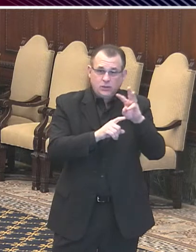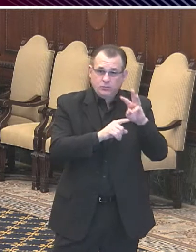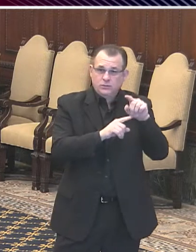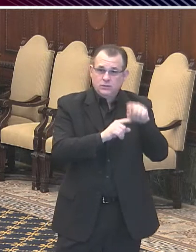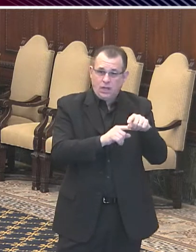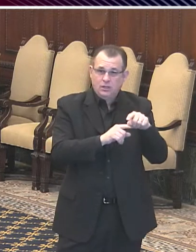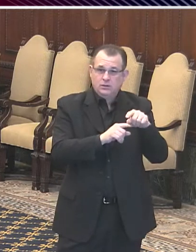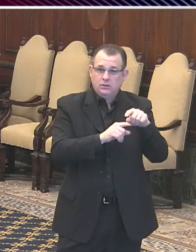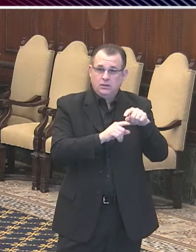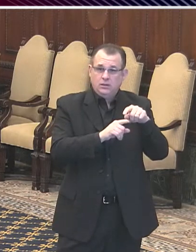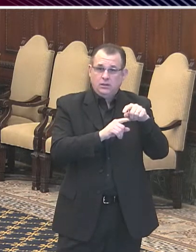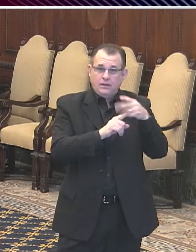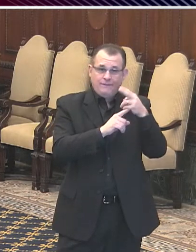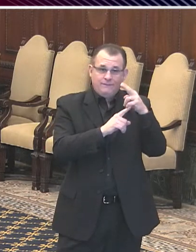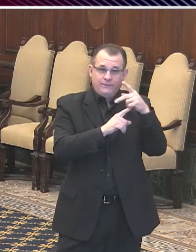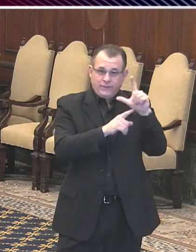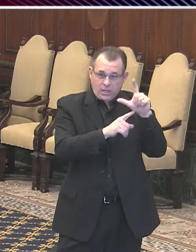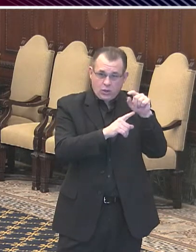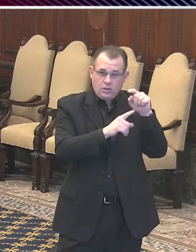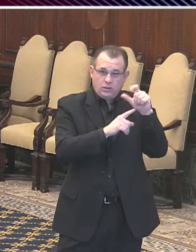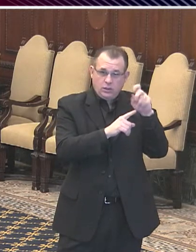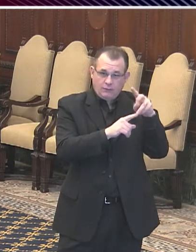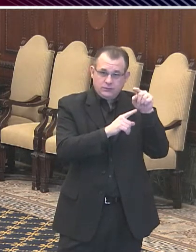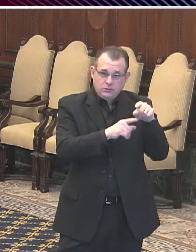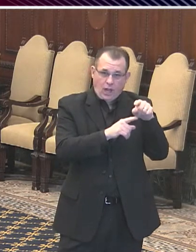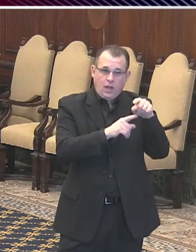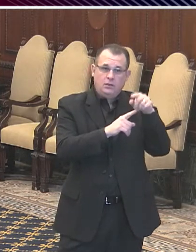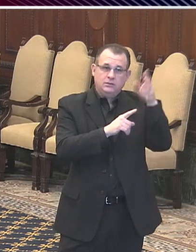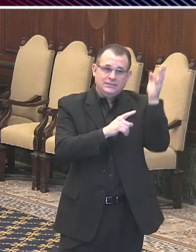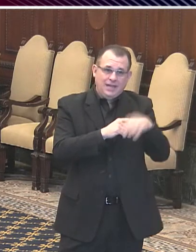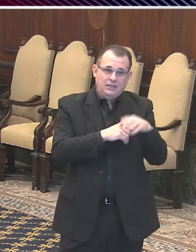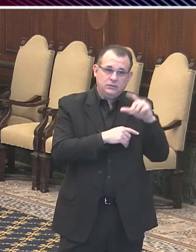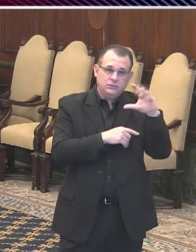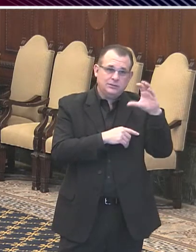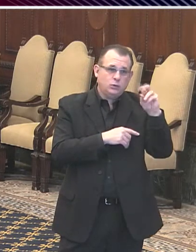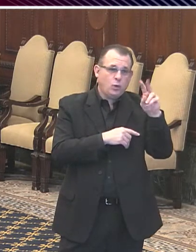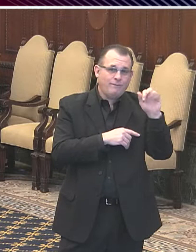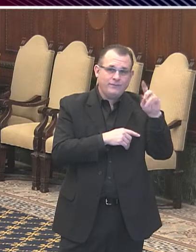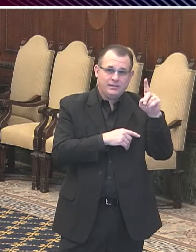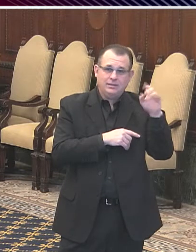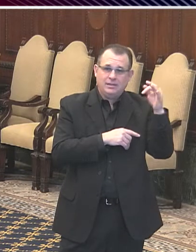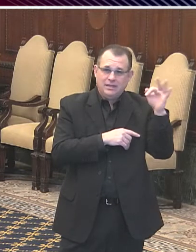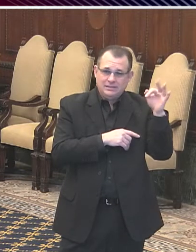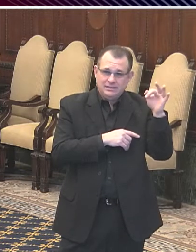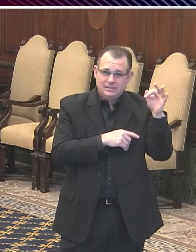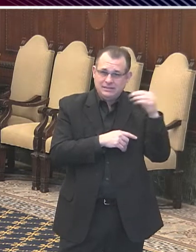www.phila.gov/COVID, COVID. And if you have questions about the medical aspect of this, call